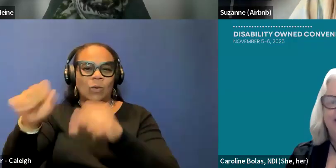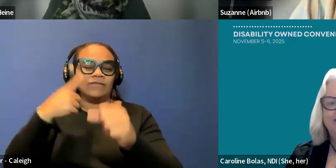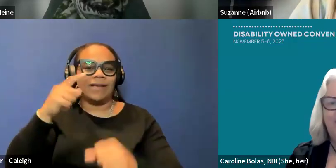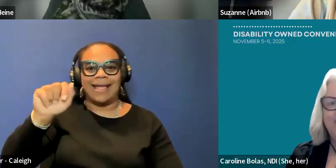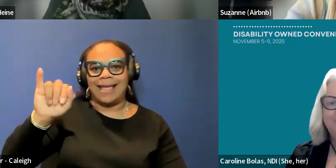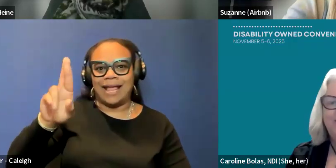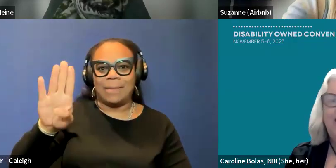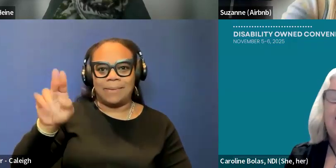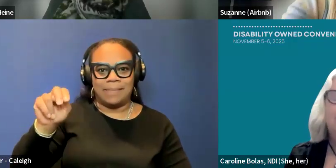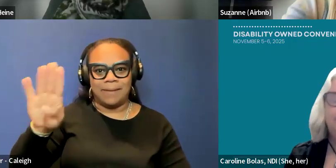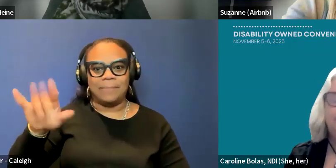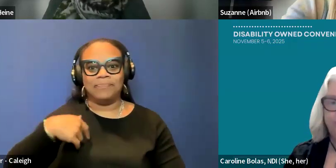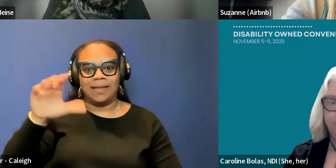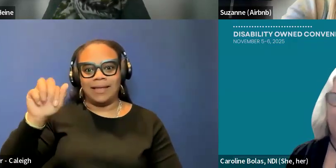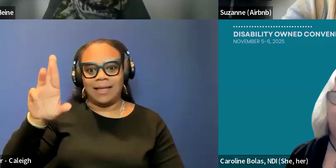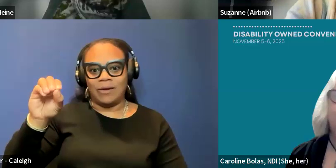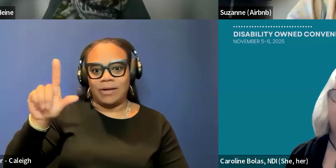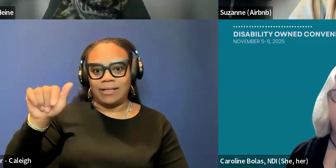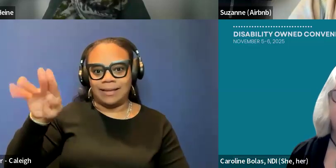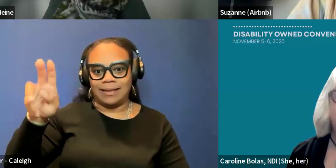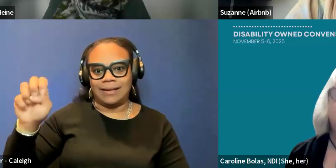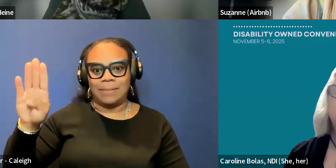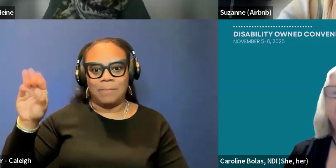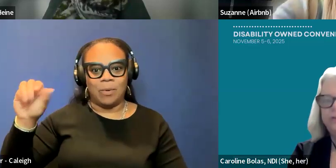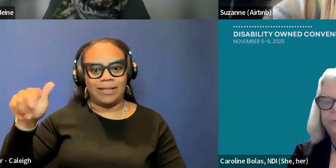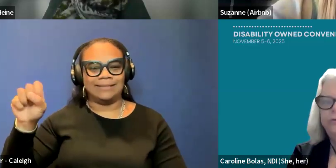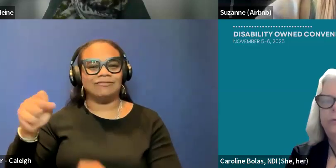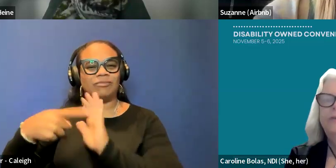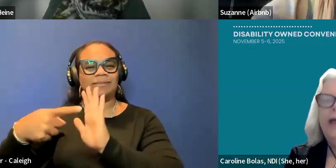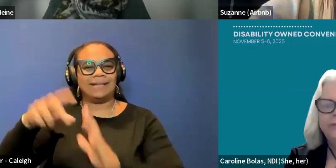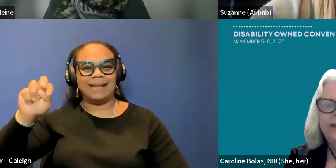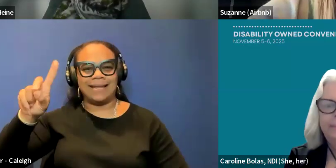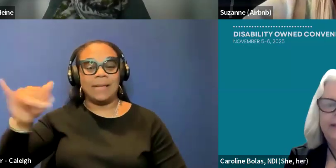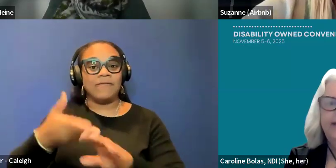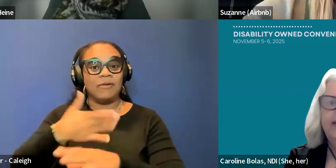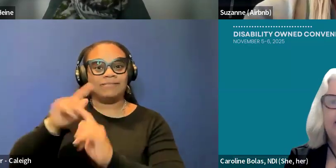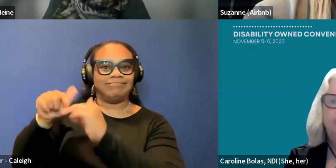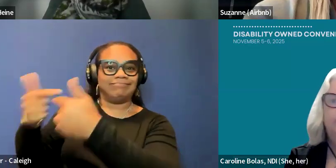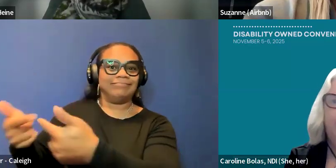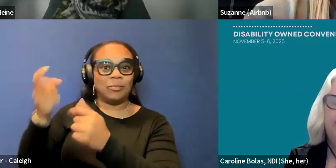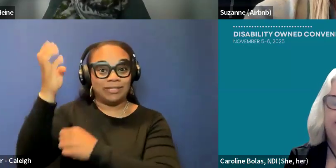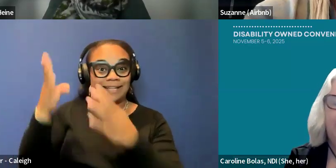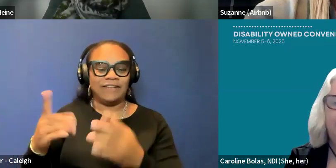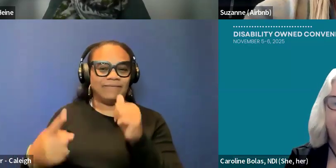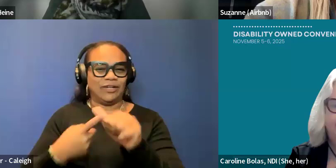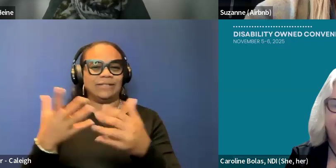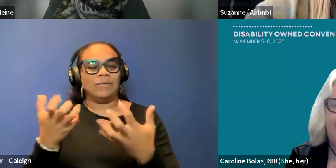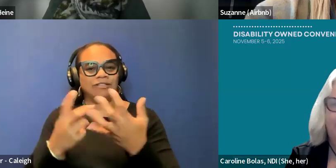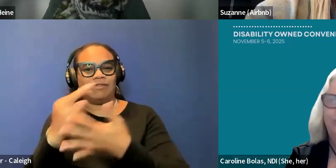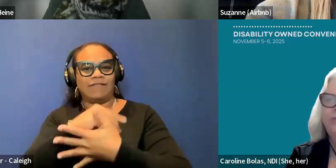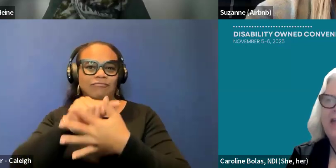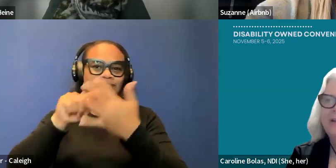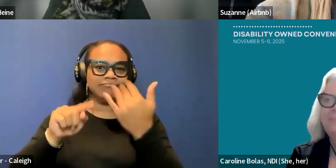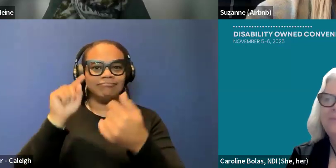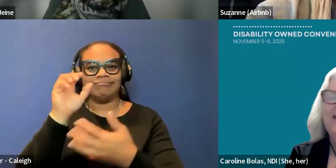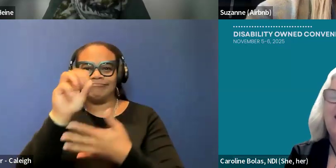Bolas with NDI. And before we turn it over to our presenters, just want to do a bit of housekeeping in case you weren't here either